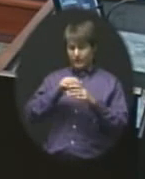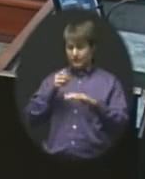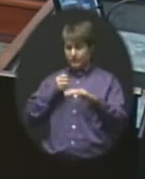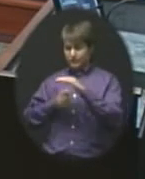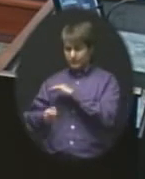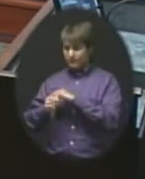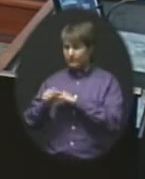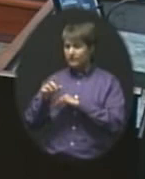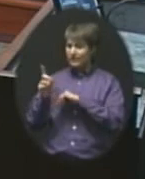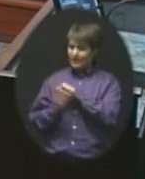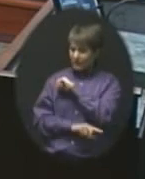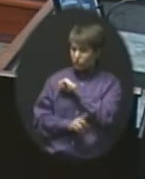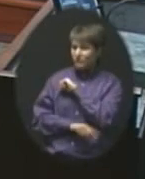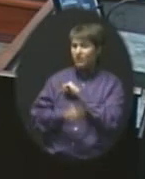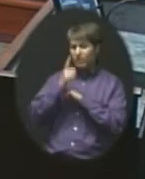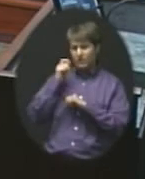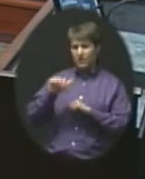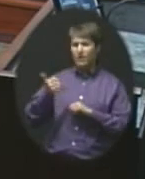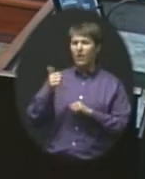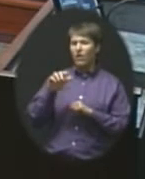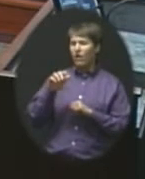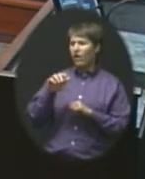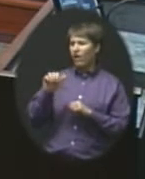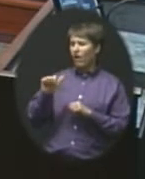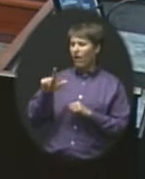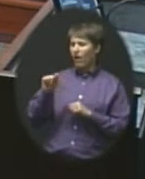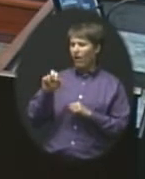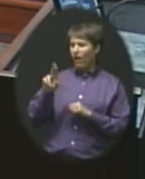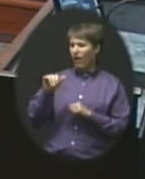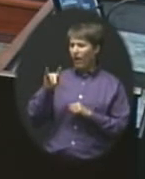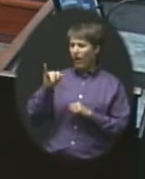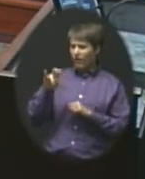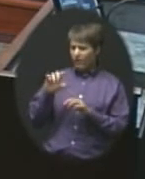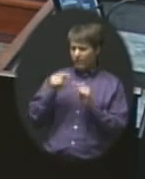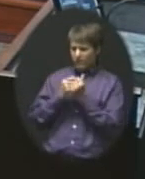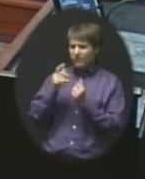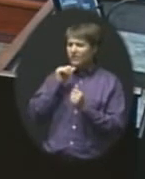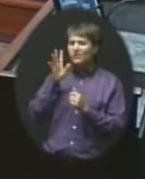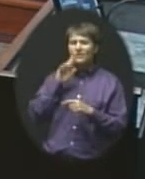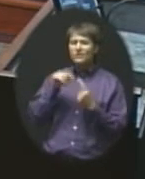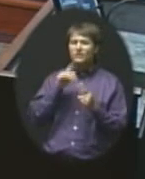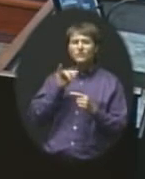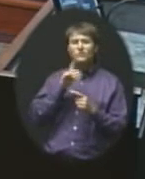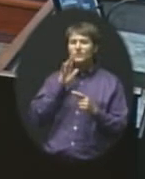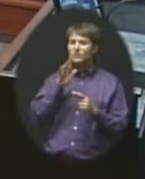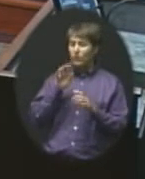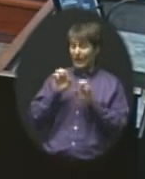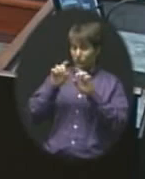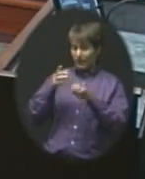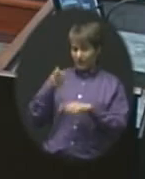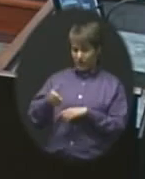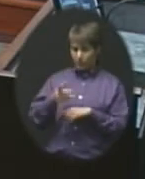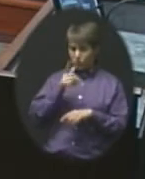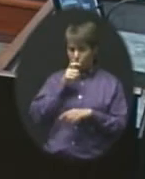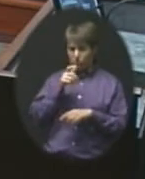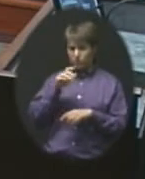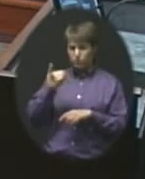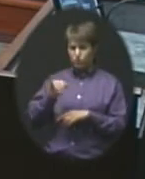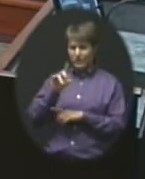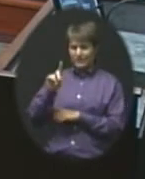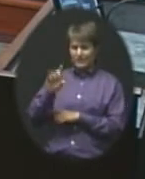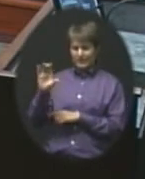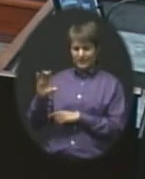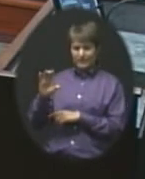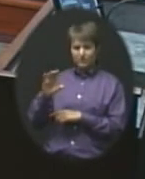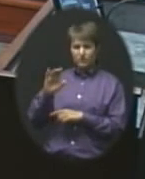because we also, that's another alternative group we didn't talk about tonight, that we educate those kids who are in the juvenile detention, and they come into